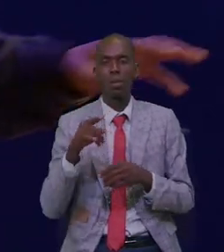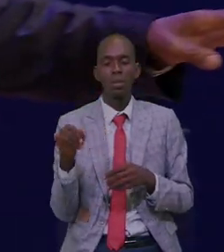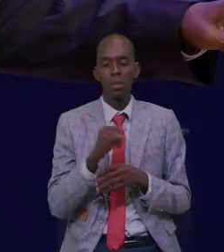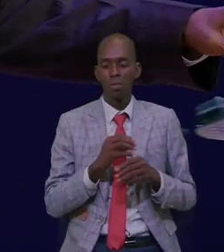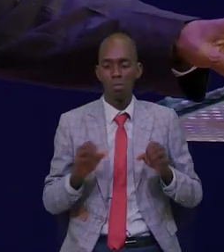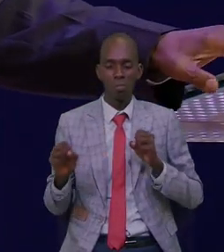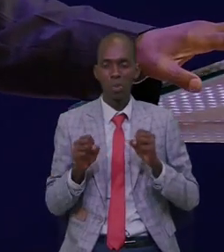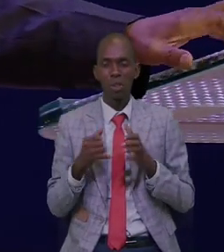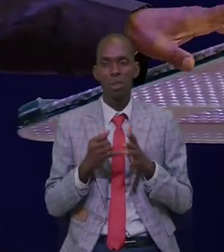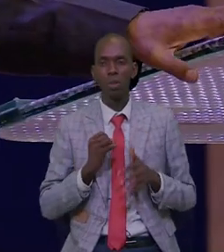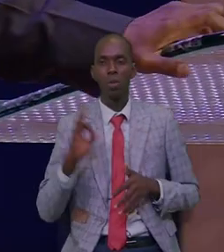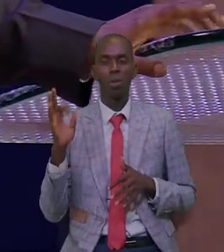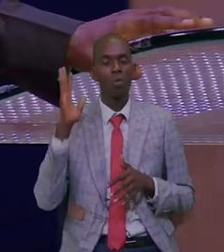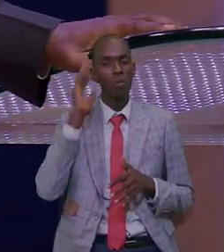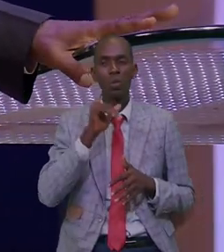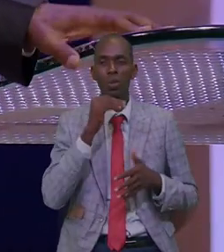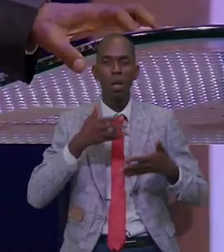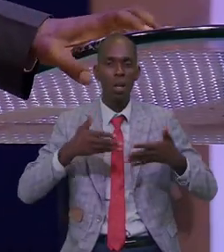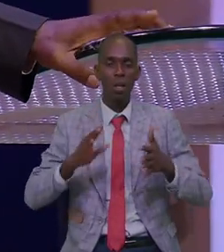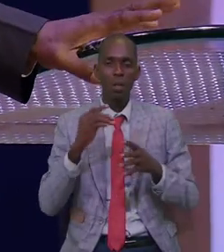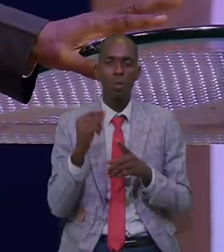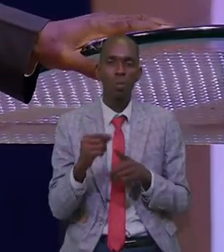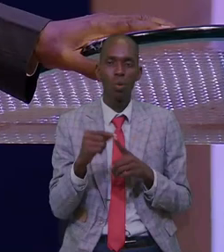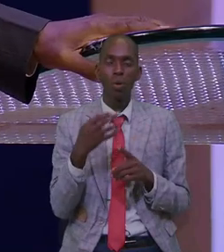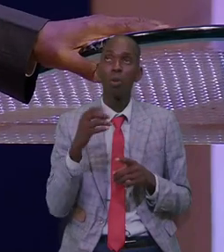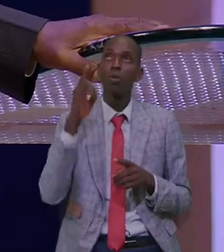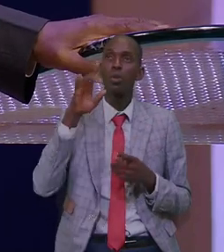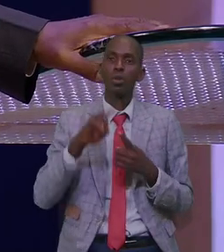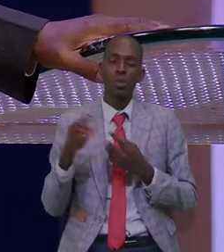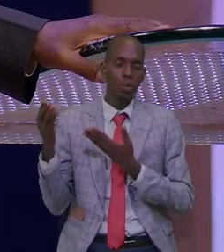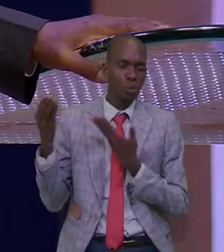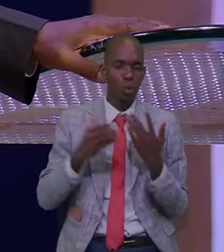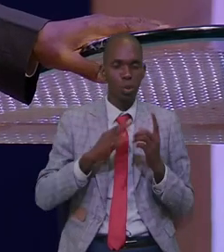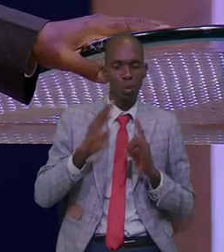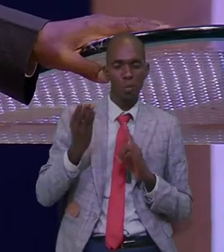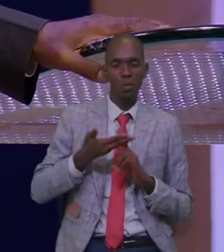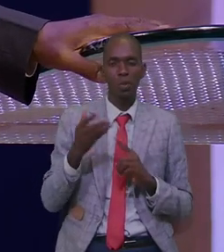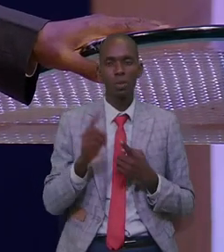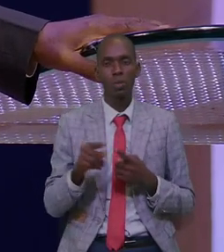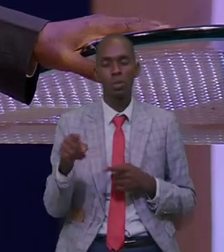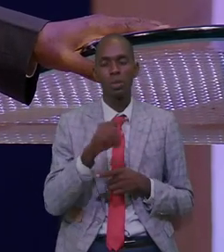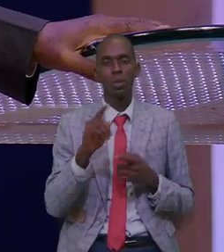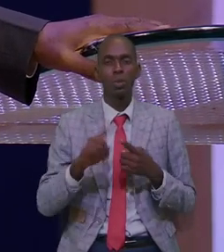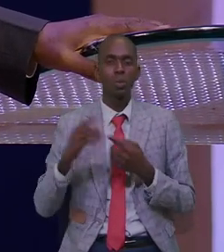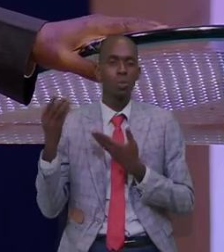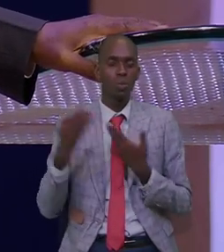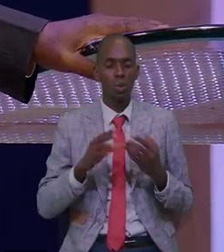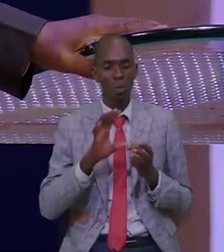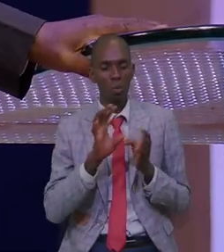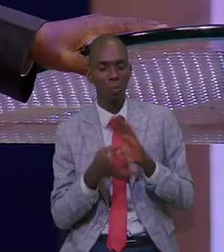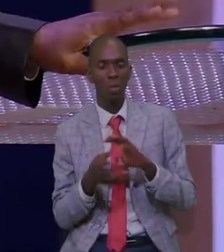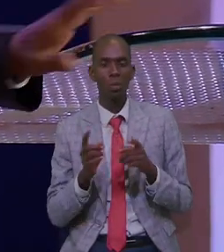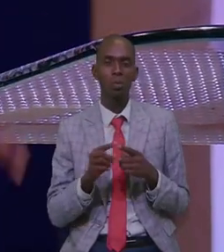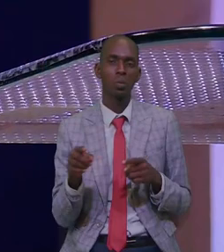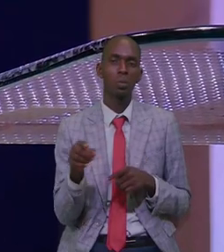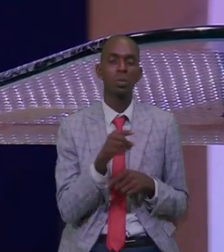off. They will not allow the word to bring conviction to them, to bring conversion to them.